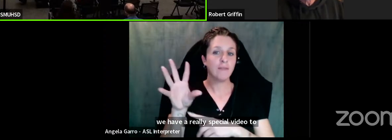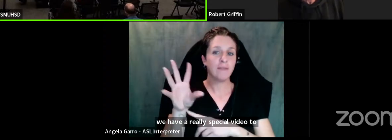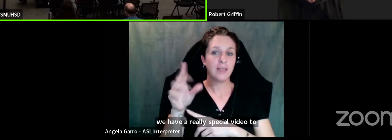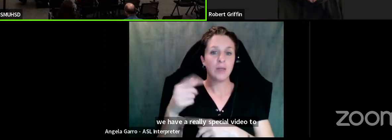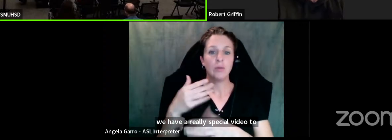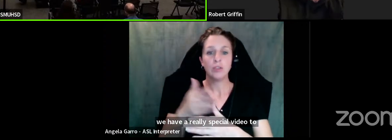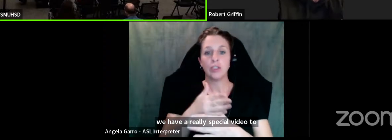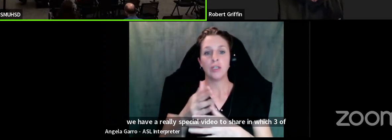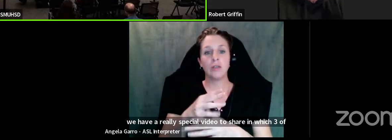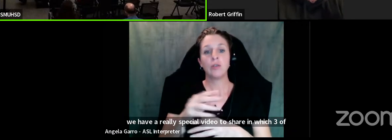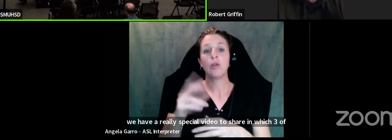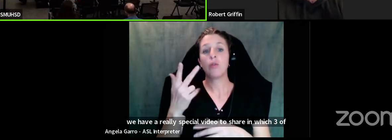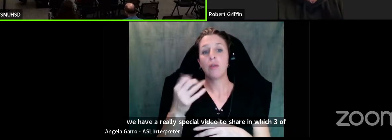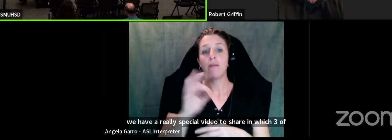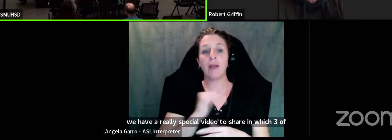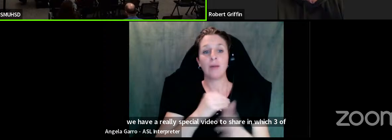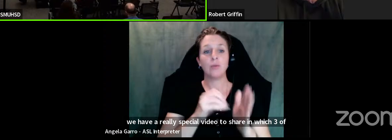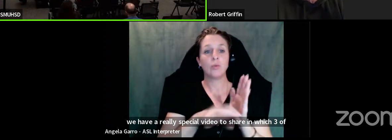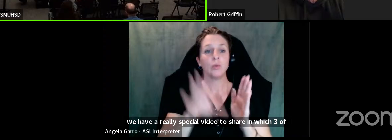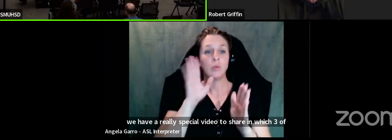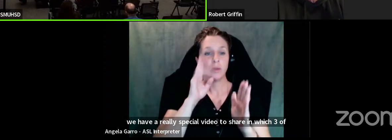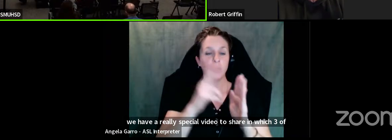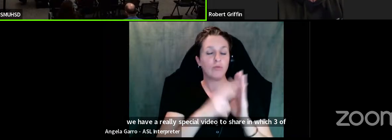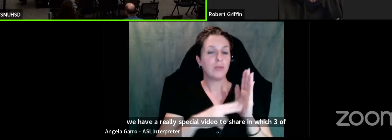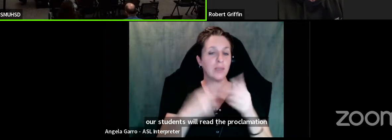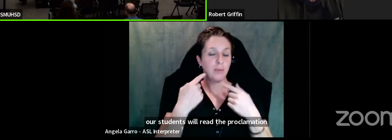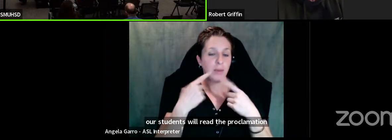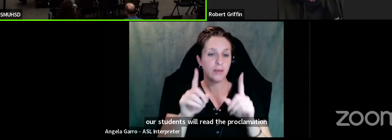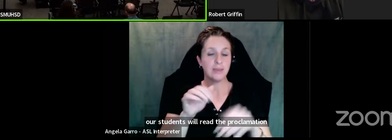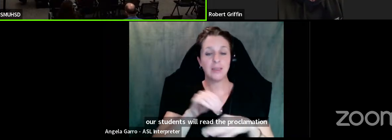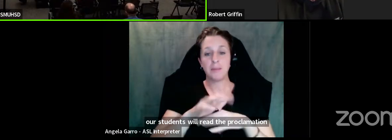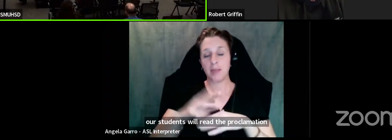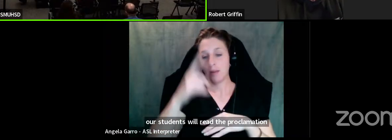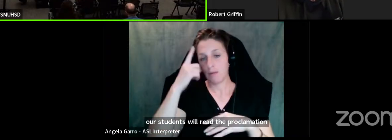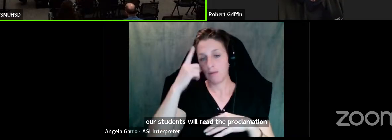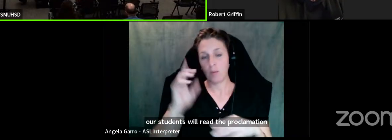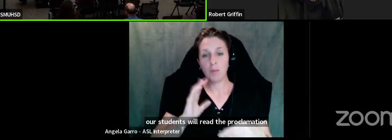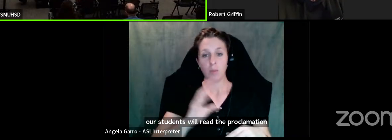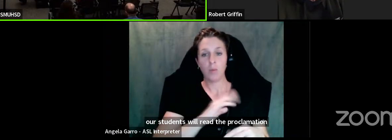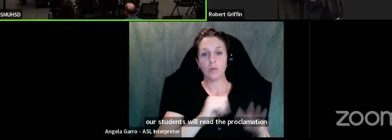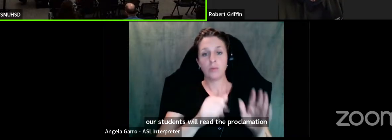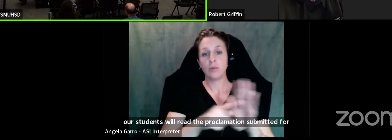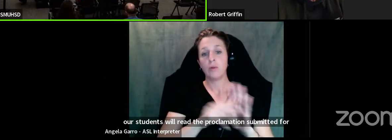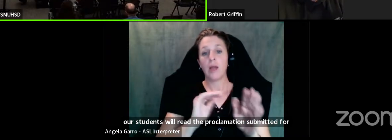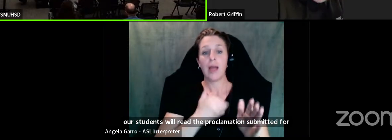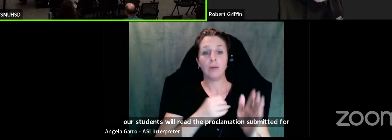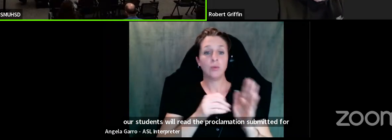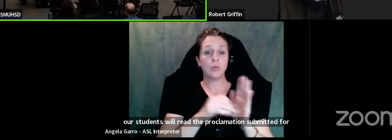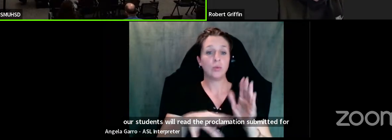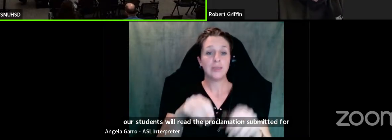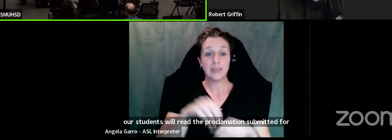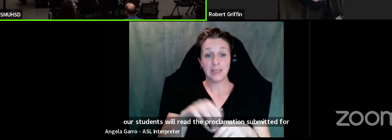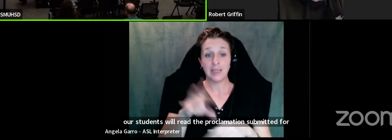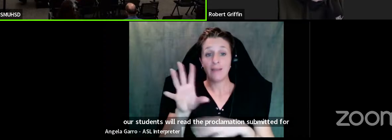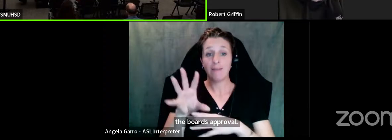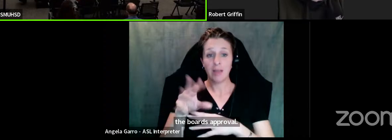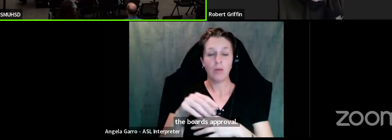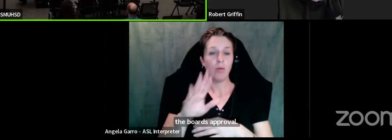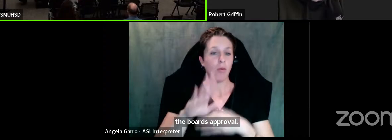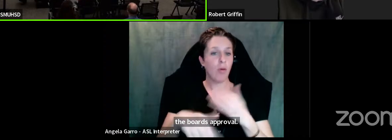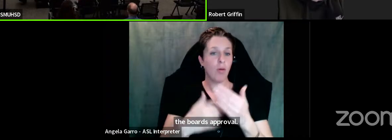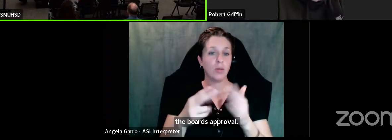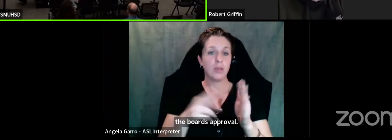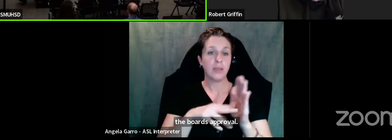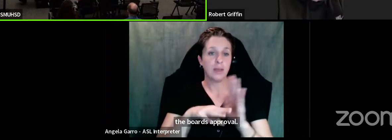students will read the proclamation submitted for the board's approval. Our students featured in the video are all enrolled at